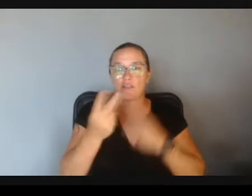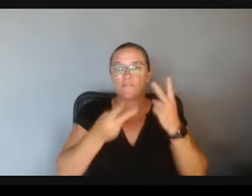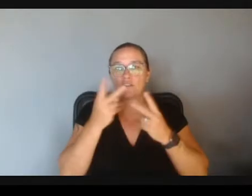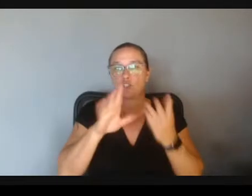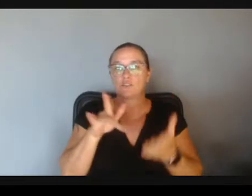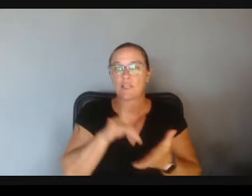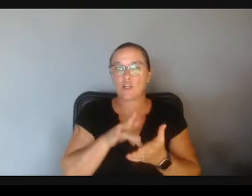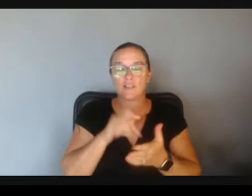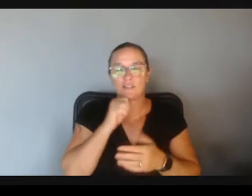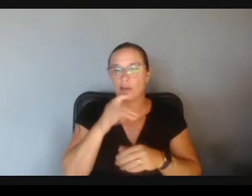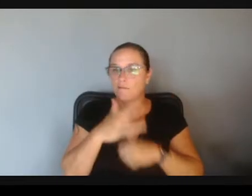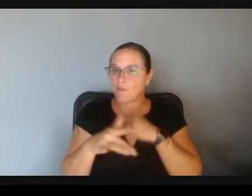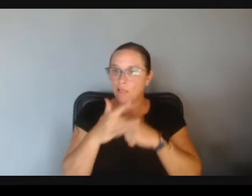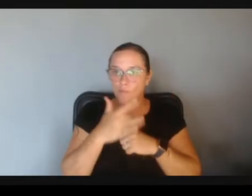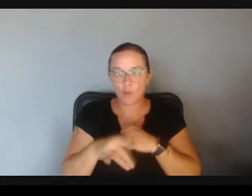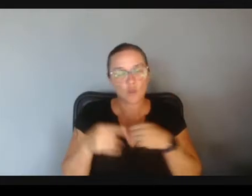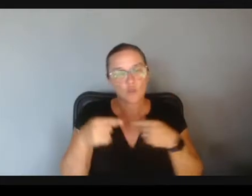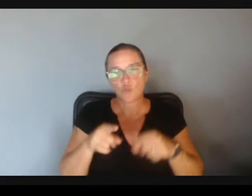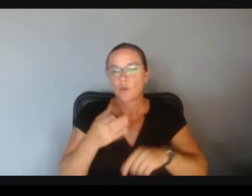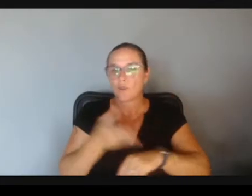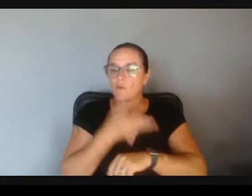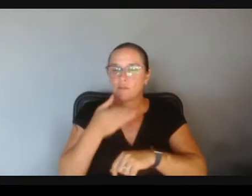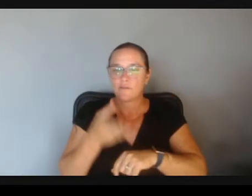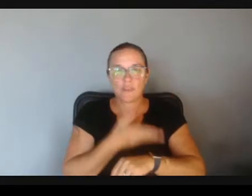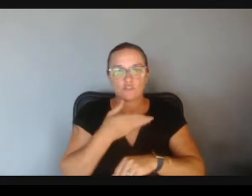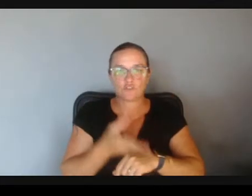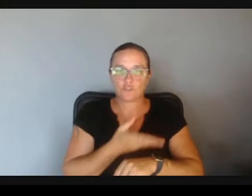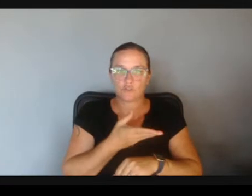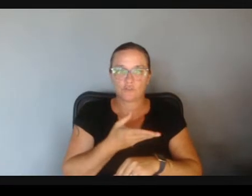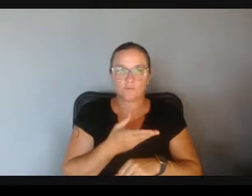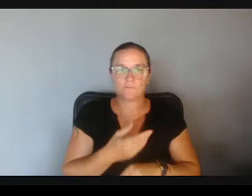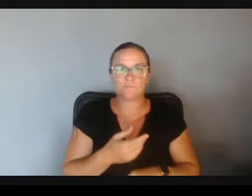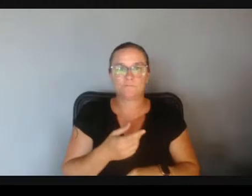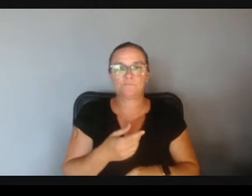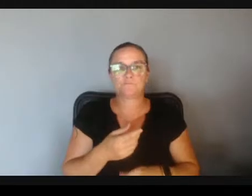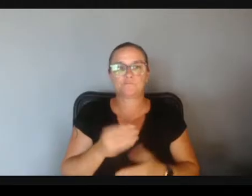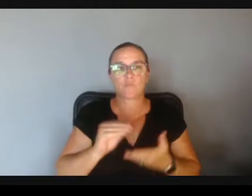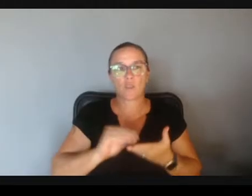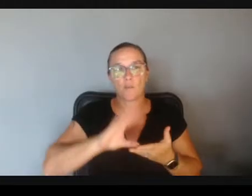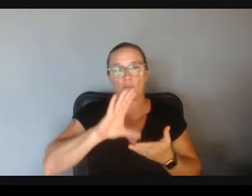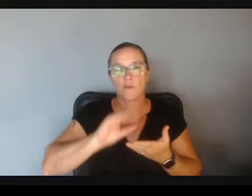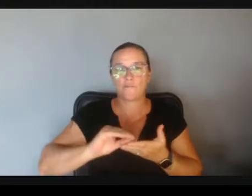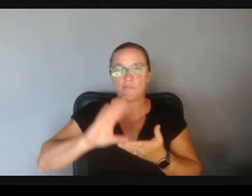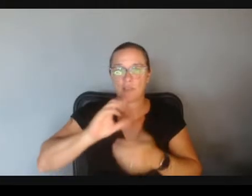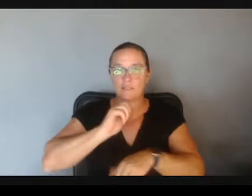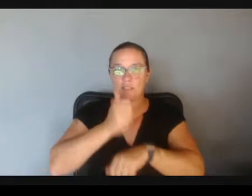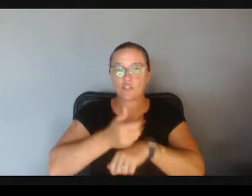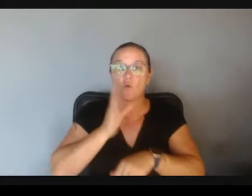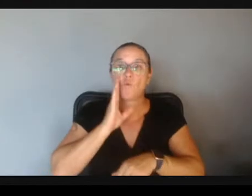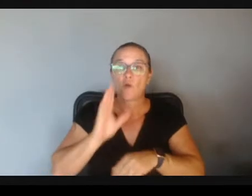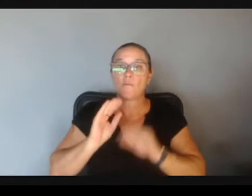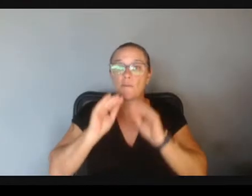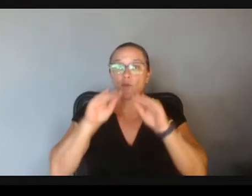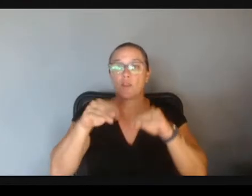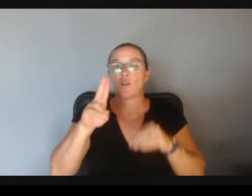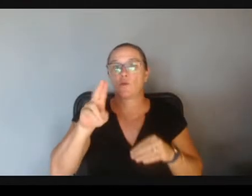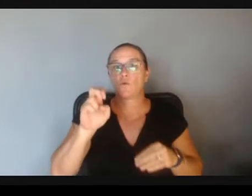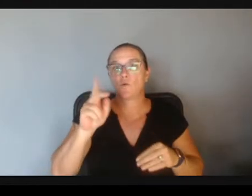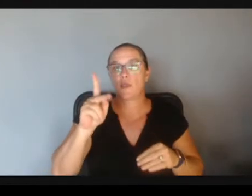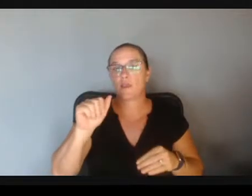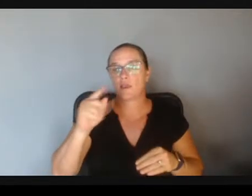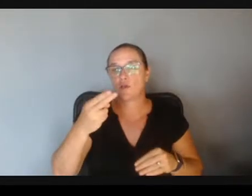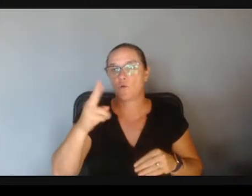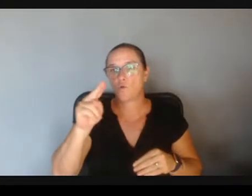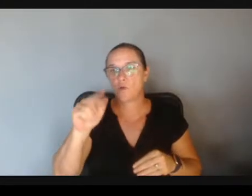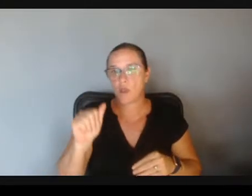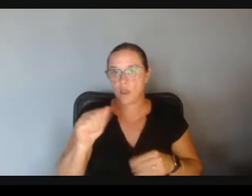is unavailable during the renovation closure. A bottle filling station will be reinstalled at Waikahuna once